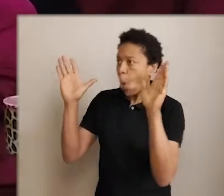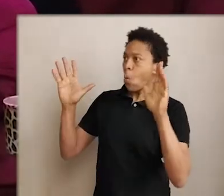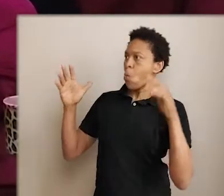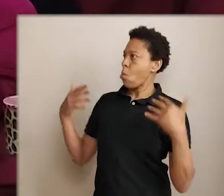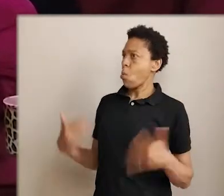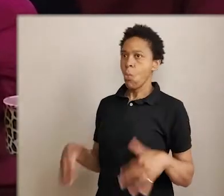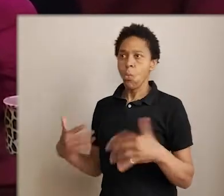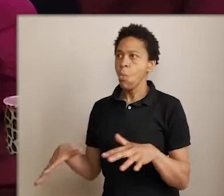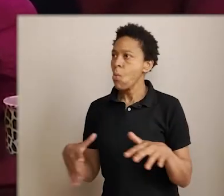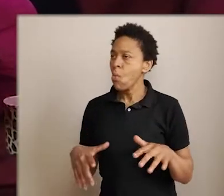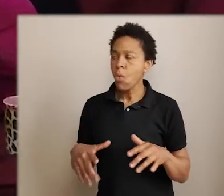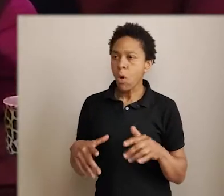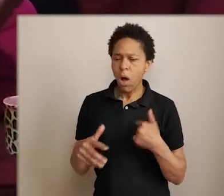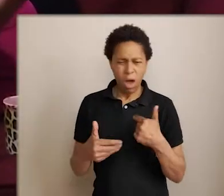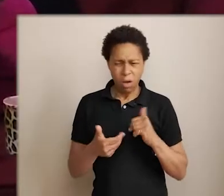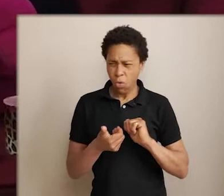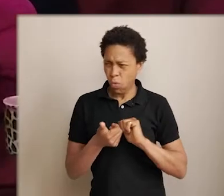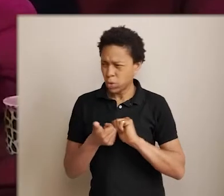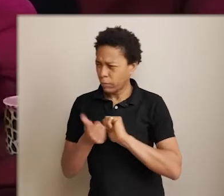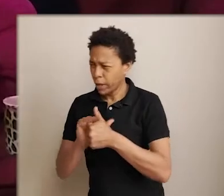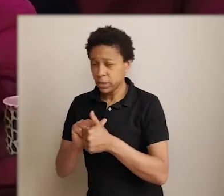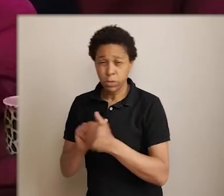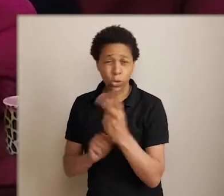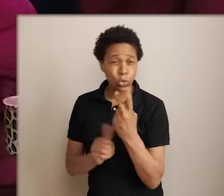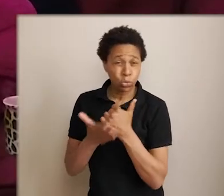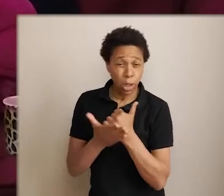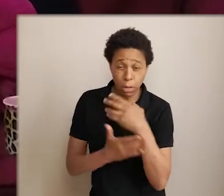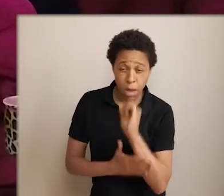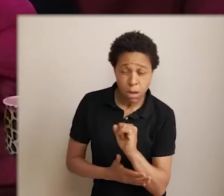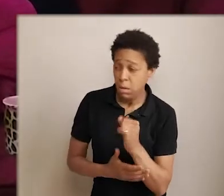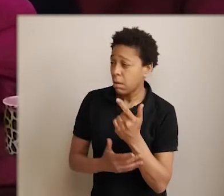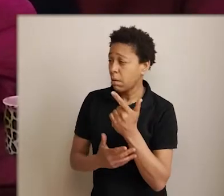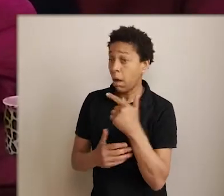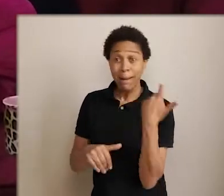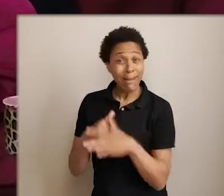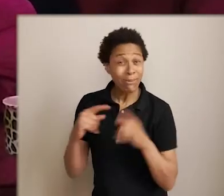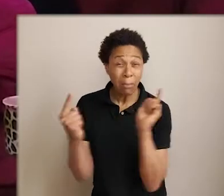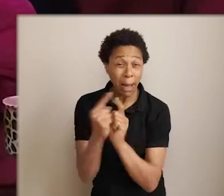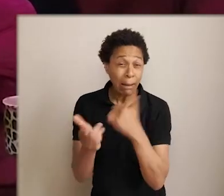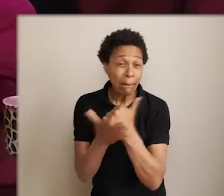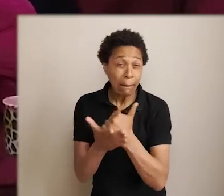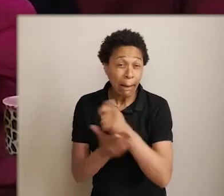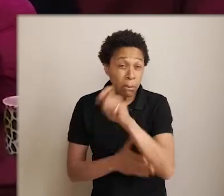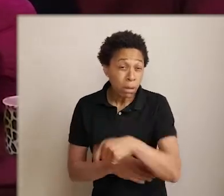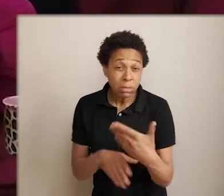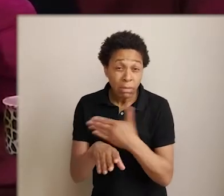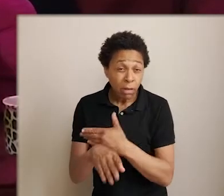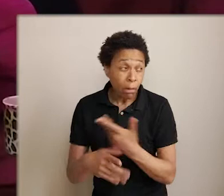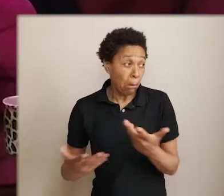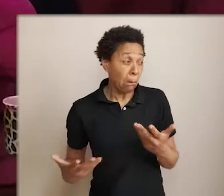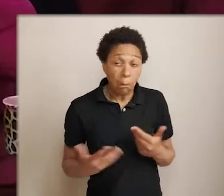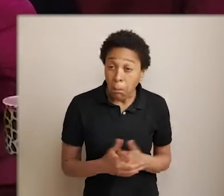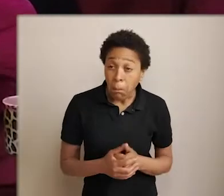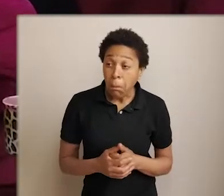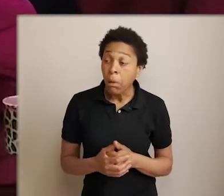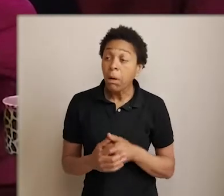area. I was friends with two gay men, and I'd never met a gay man before. And while